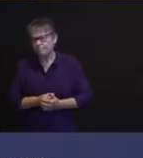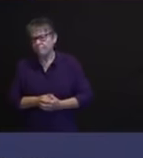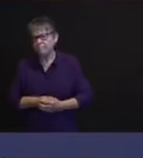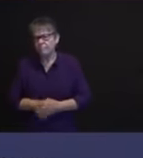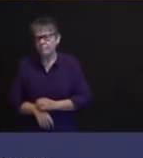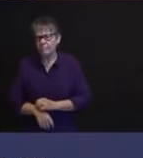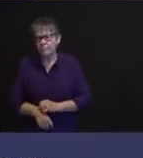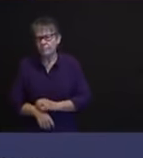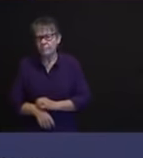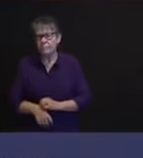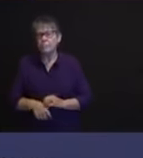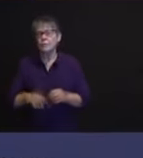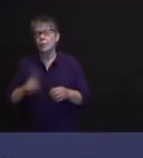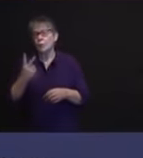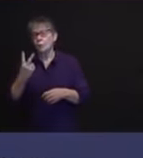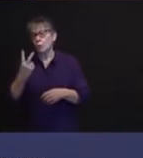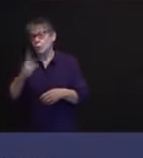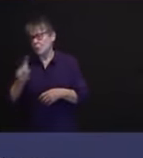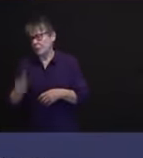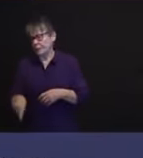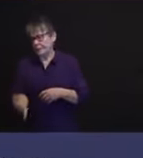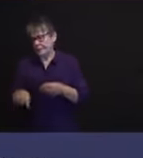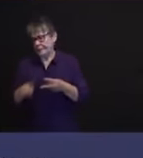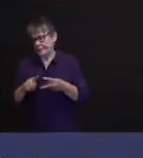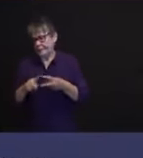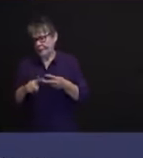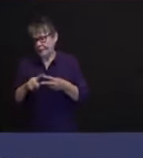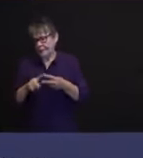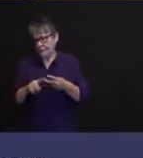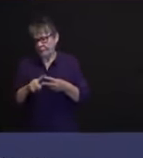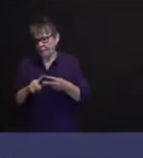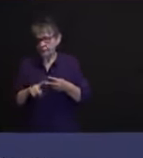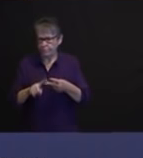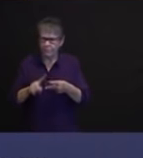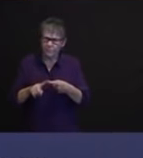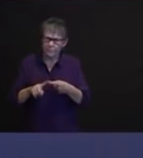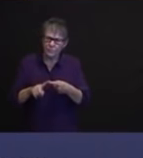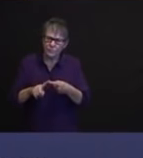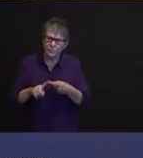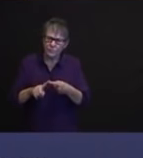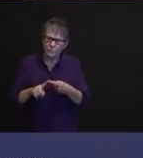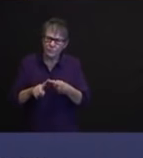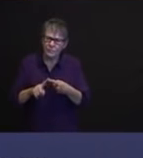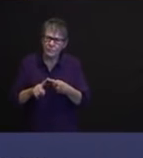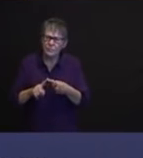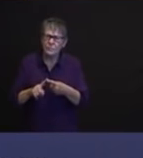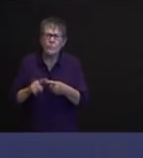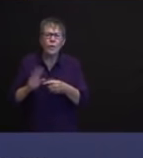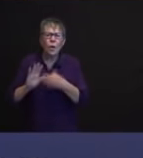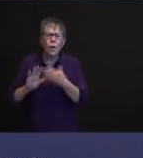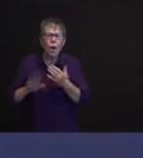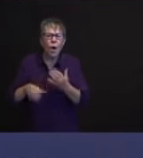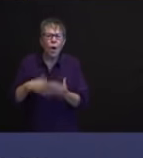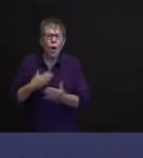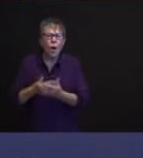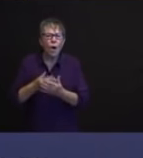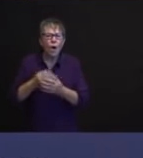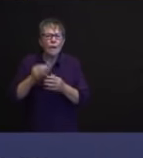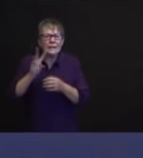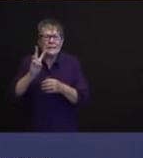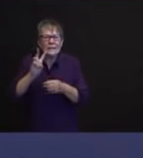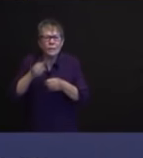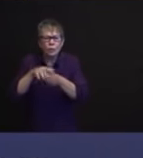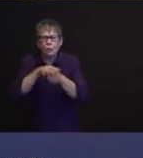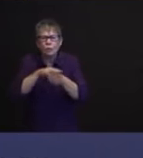Carly Citron at Politico. All 6 regions on New Jersey's color-coded Cali map are